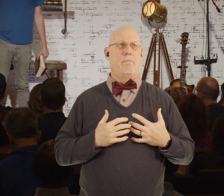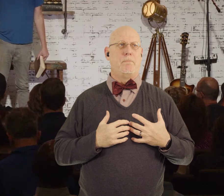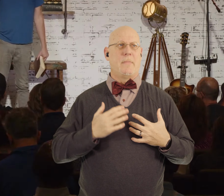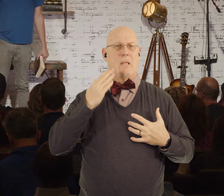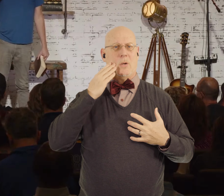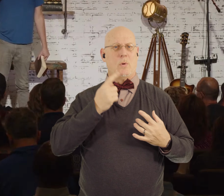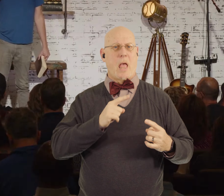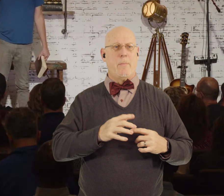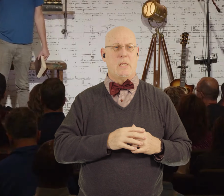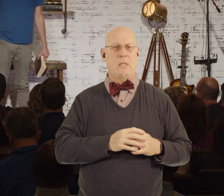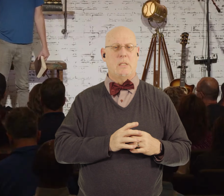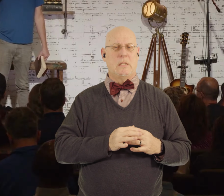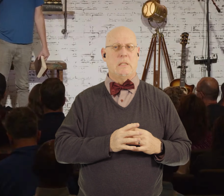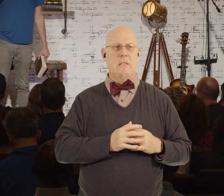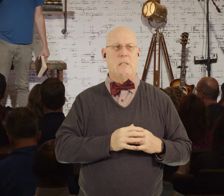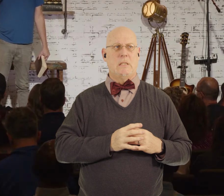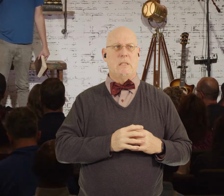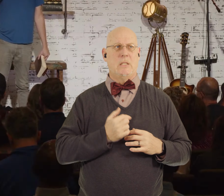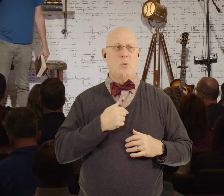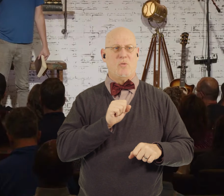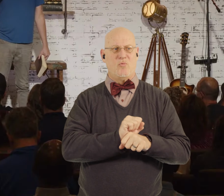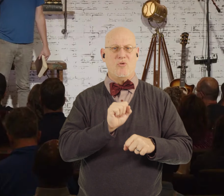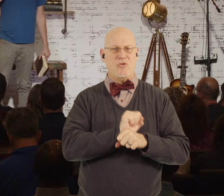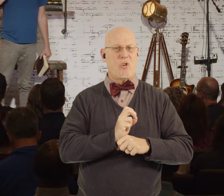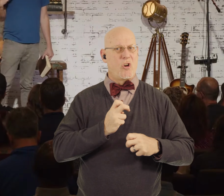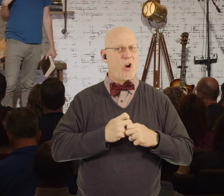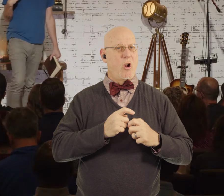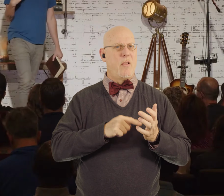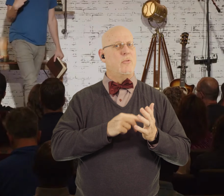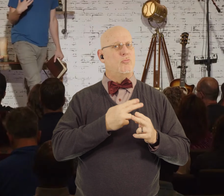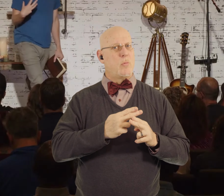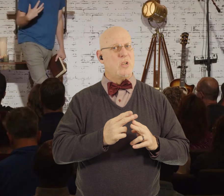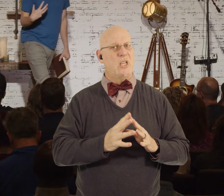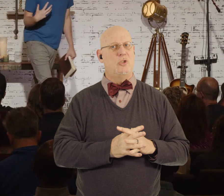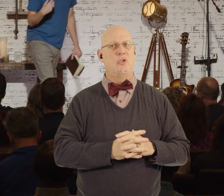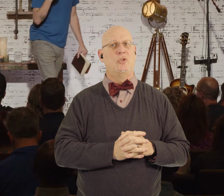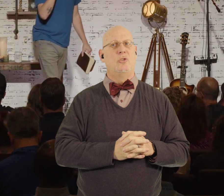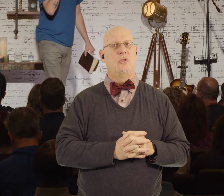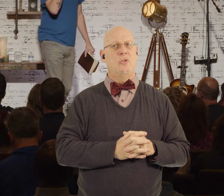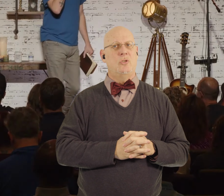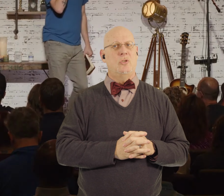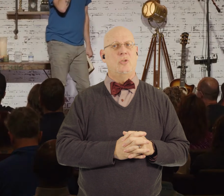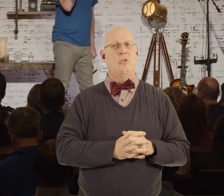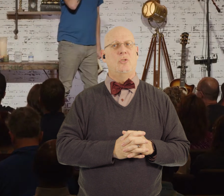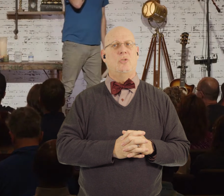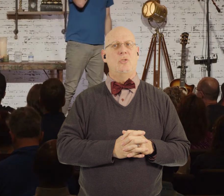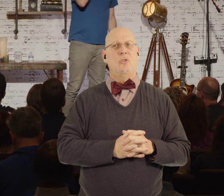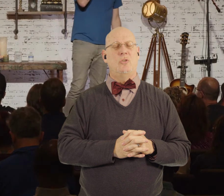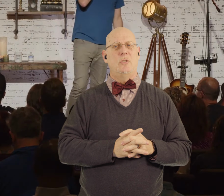And you're like, oh crap, like, I know what's coming. Because we've worked hard at this reputation.